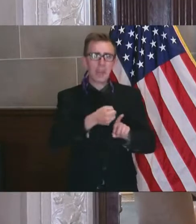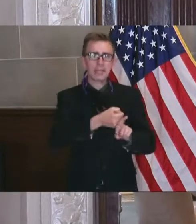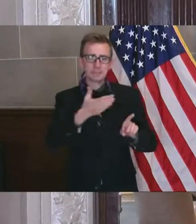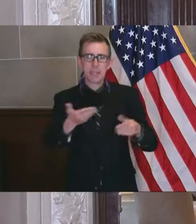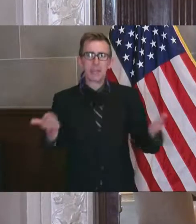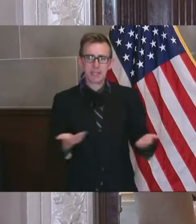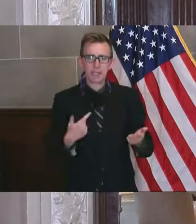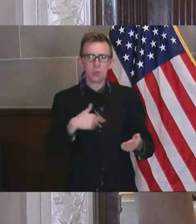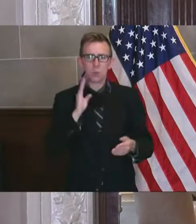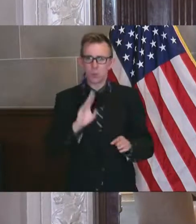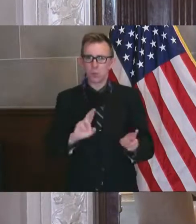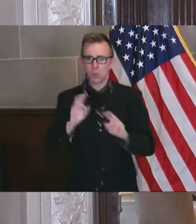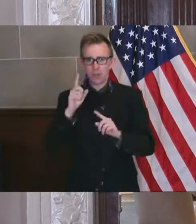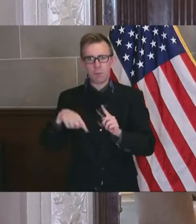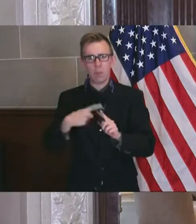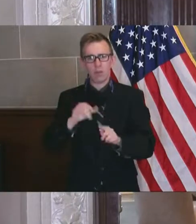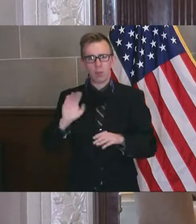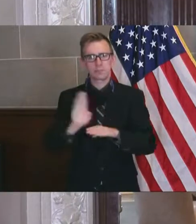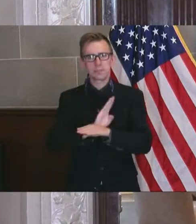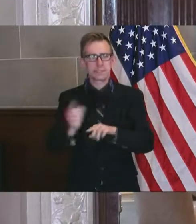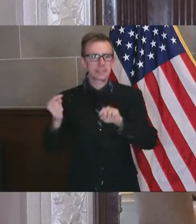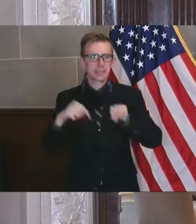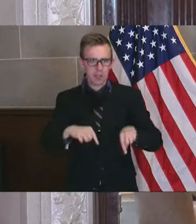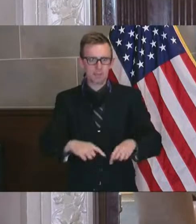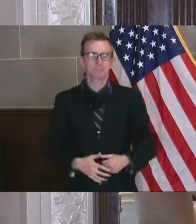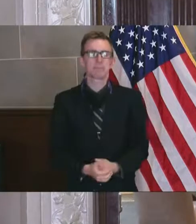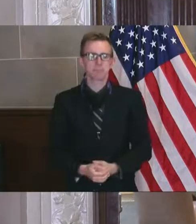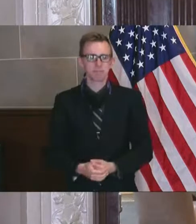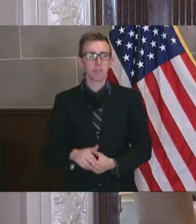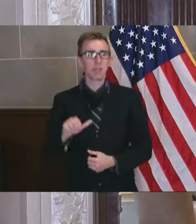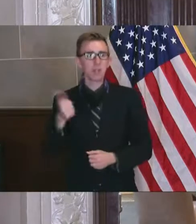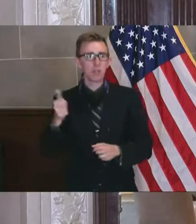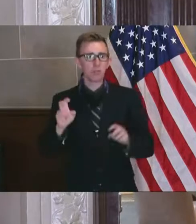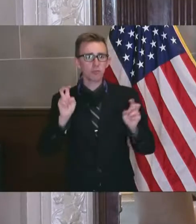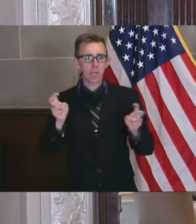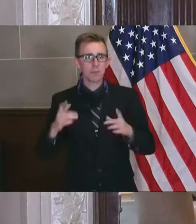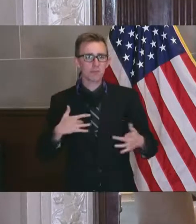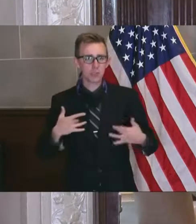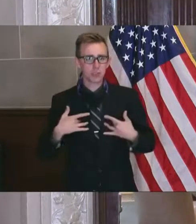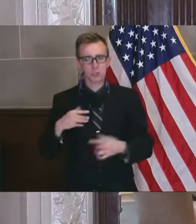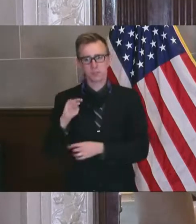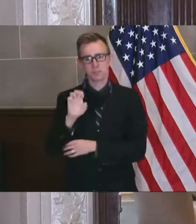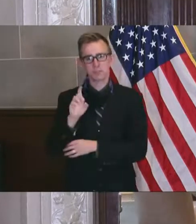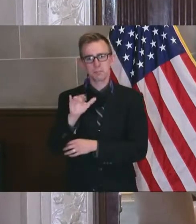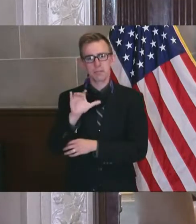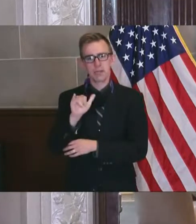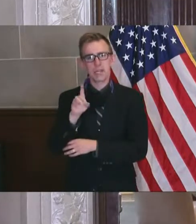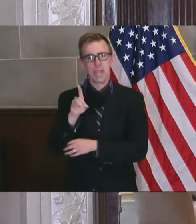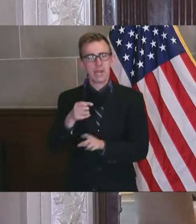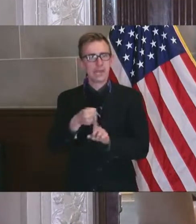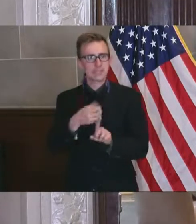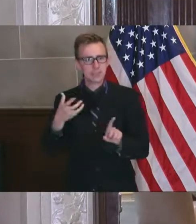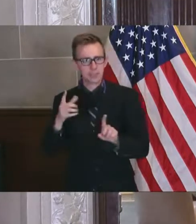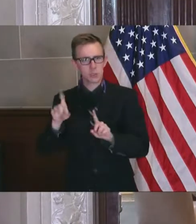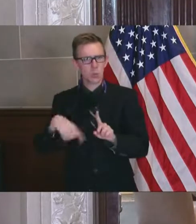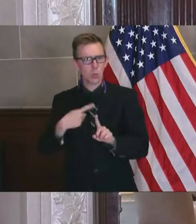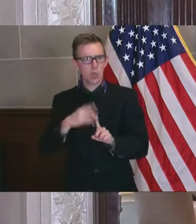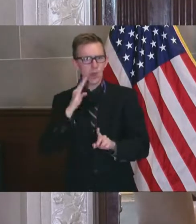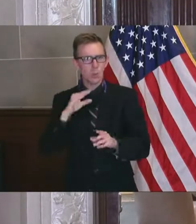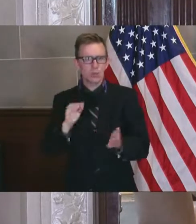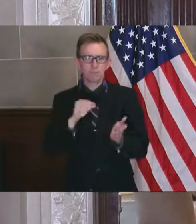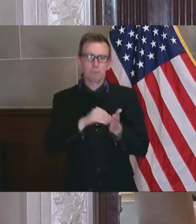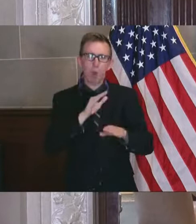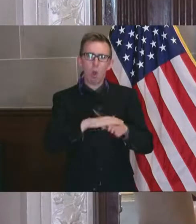that comes. Another recent topic of concern has been Medicaid expansion, and when will it be placed on the